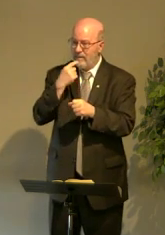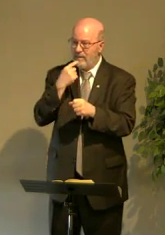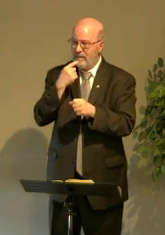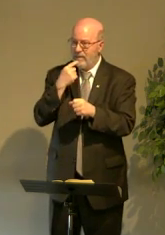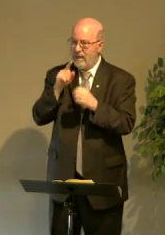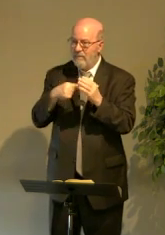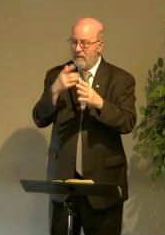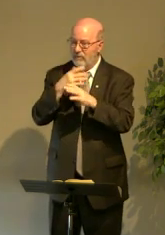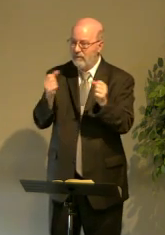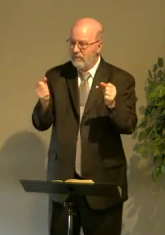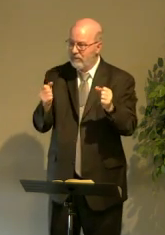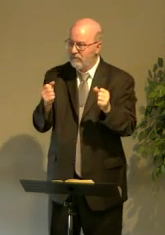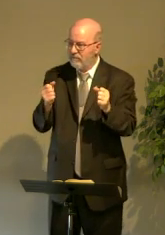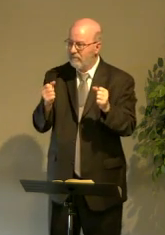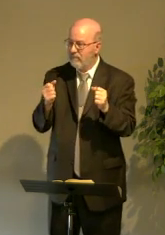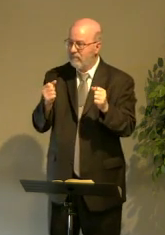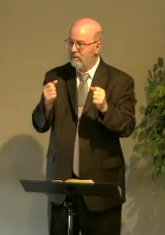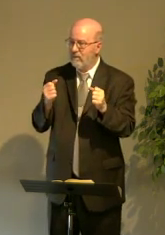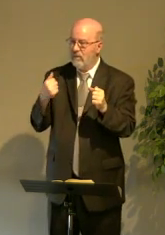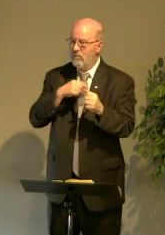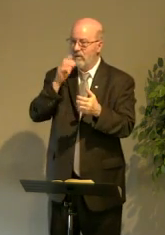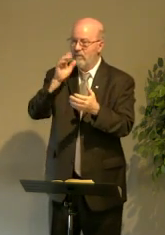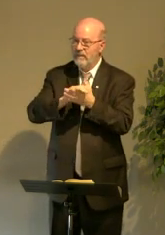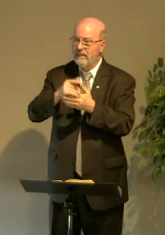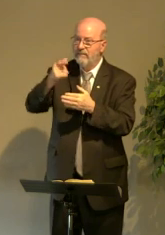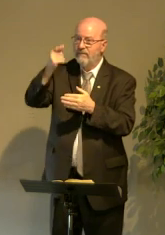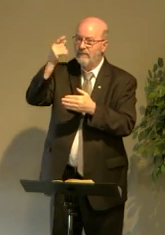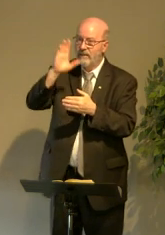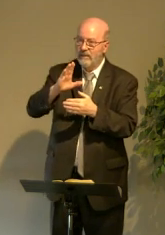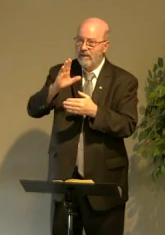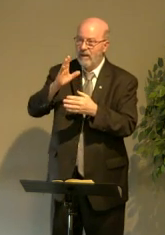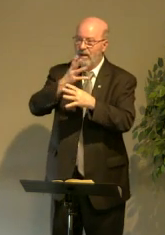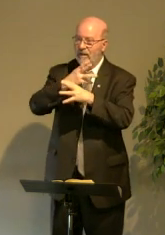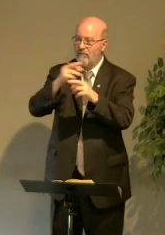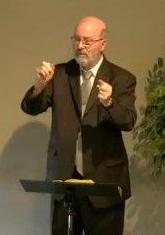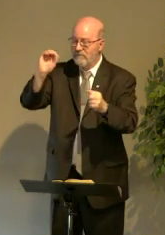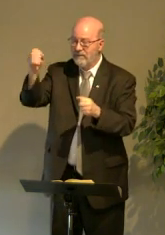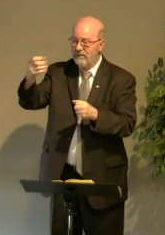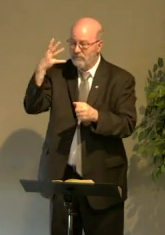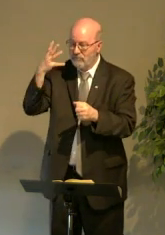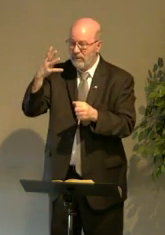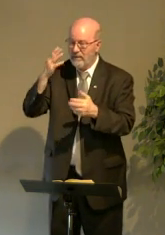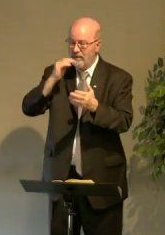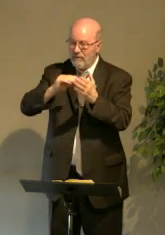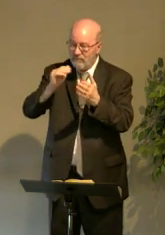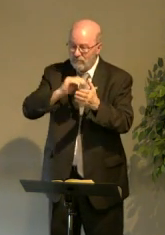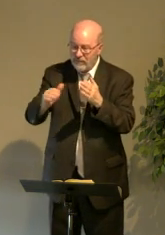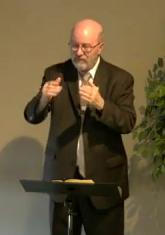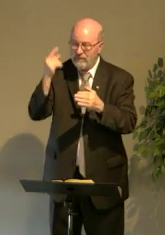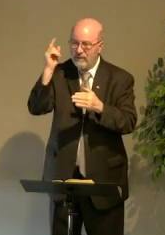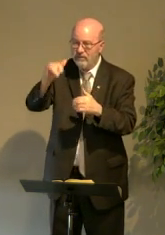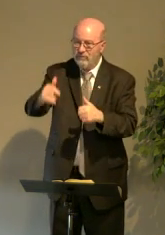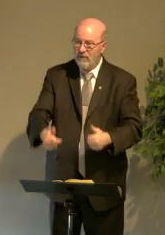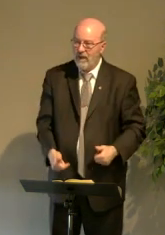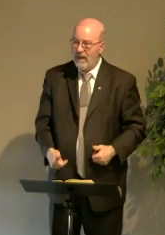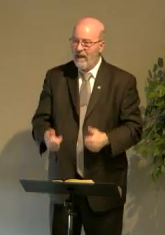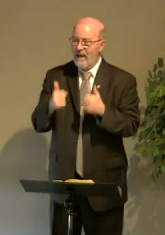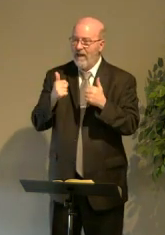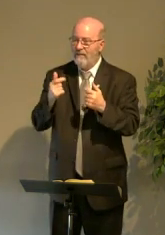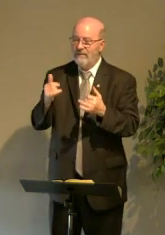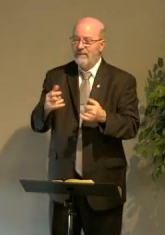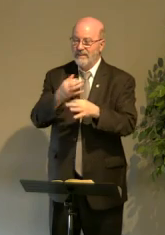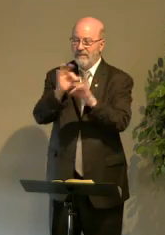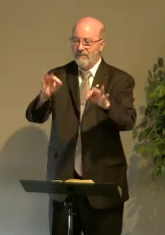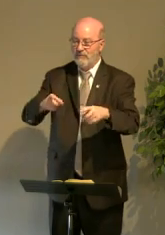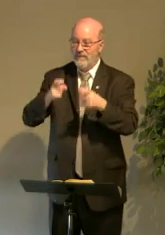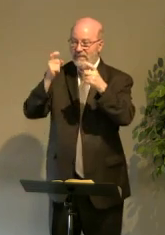say regarding salvation, we believe that God's redemptive grace of forgiveness and eternal life is a